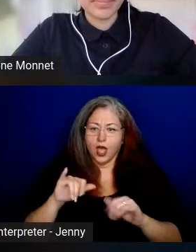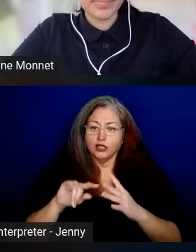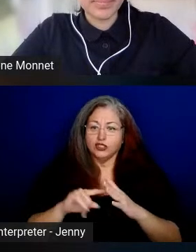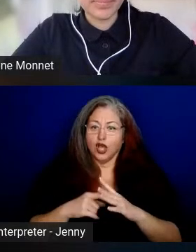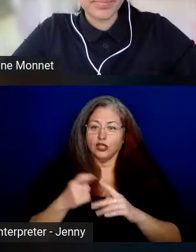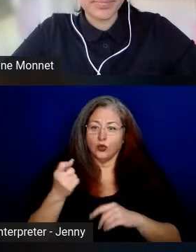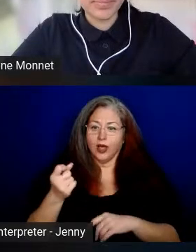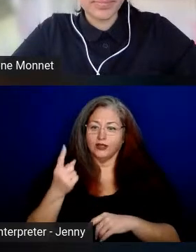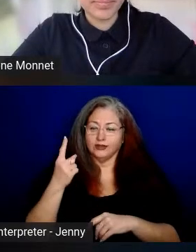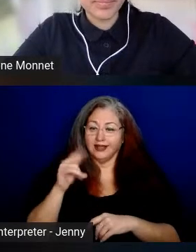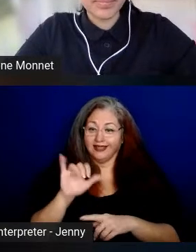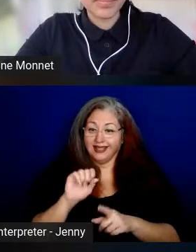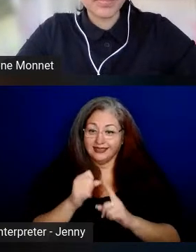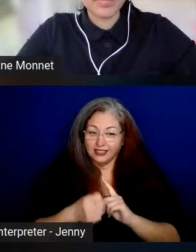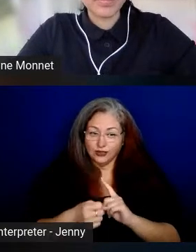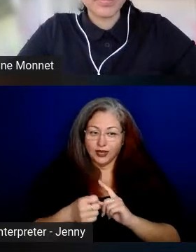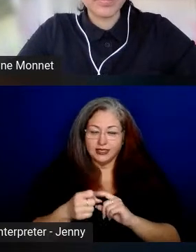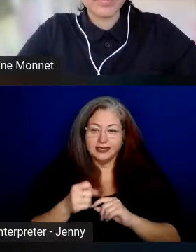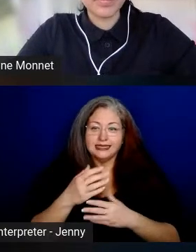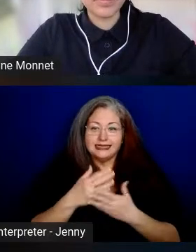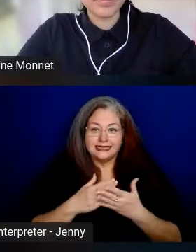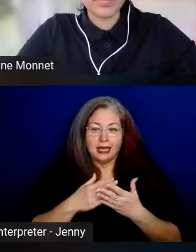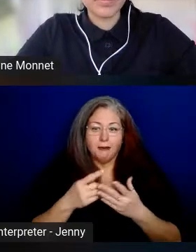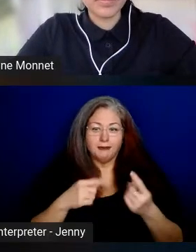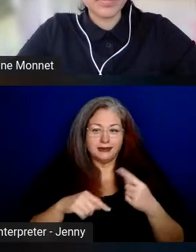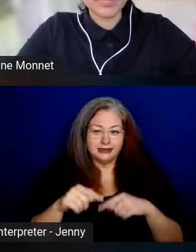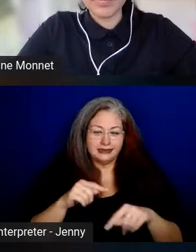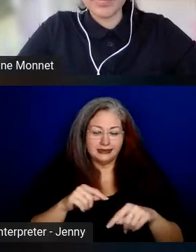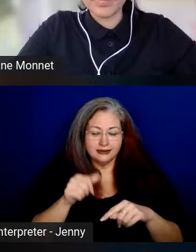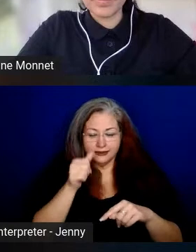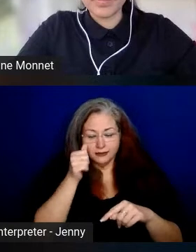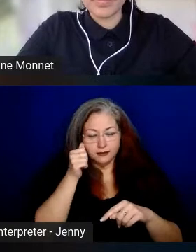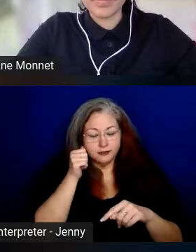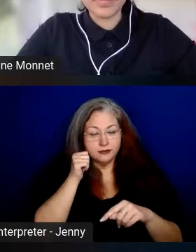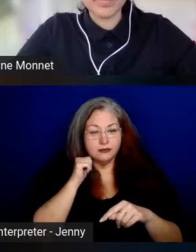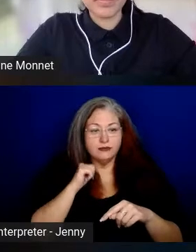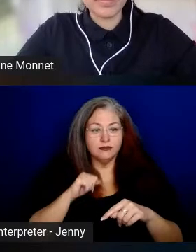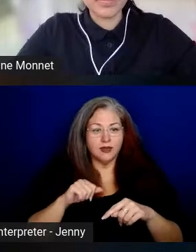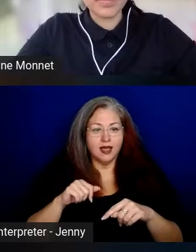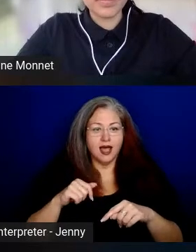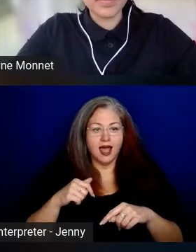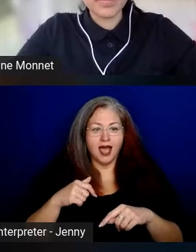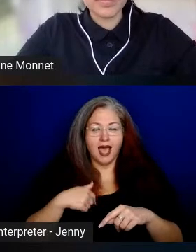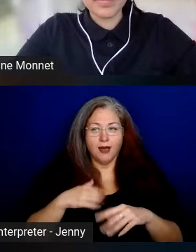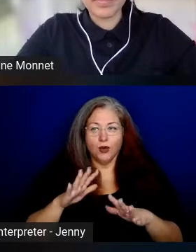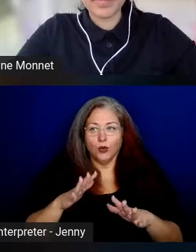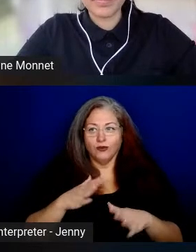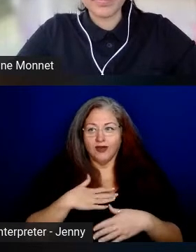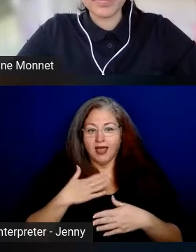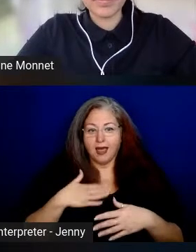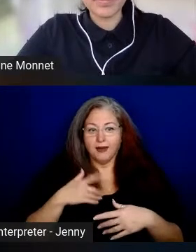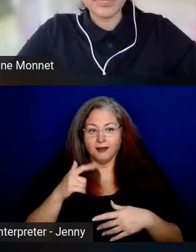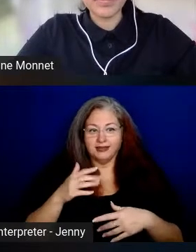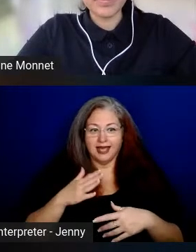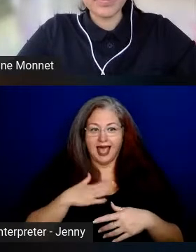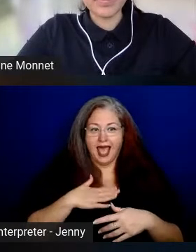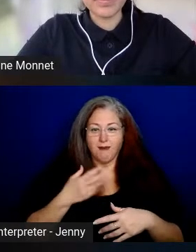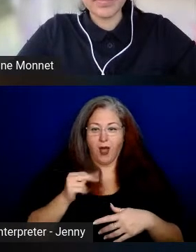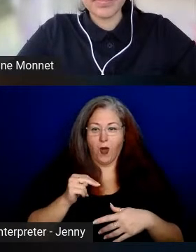the situation and some signs. And I'm very happy because I have my own